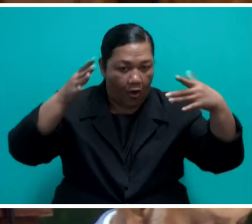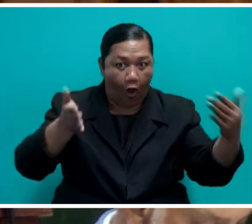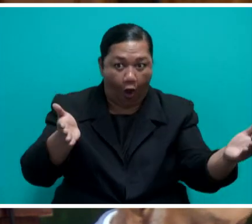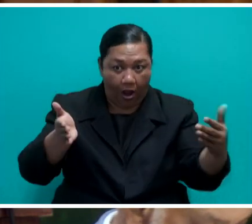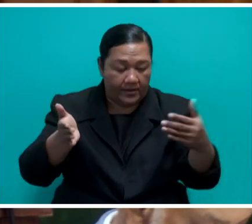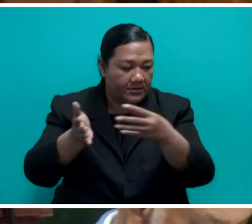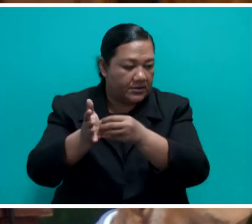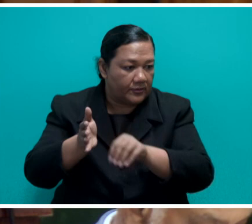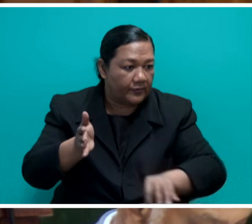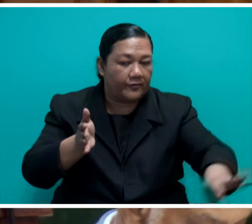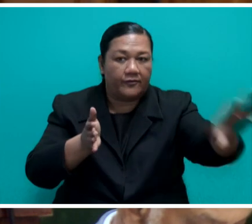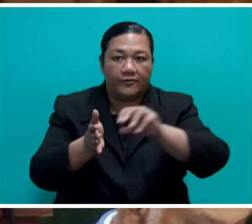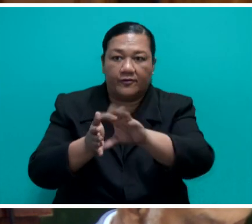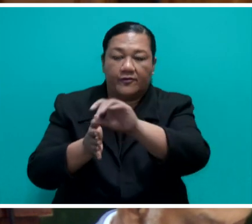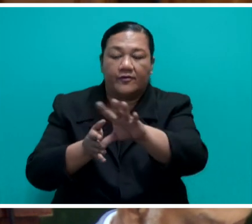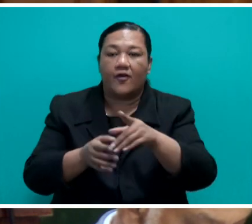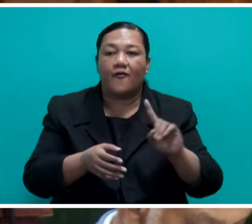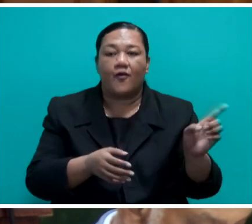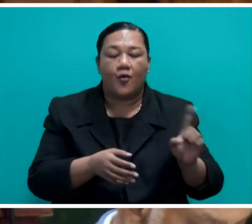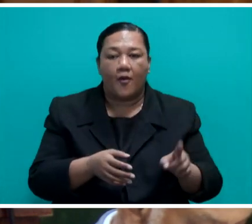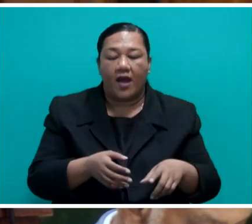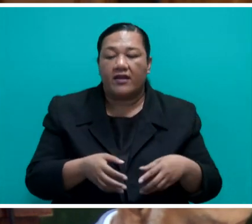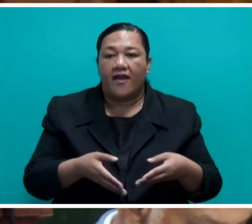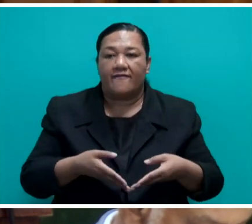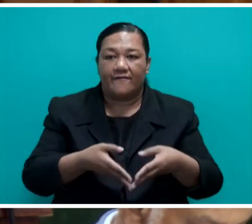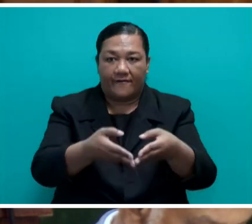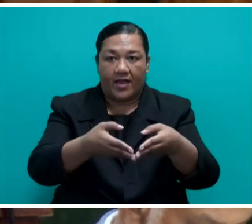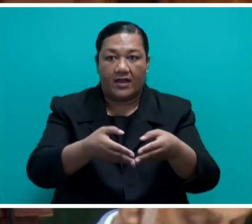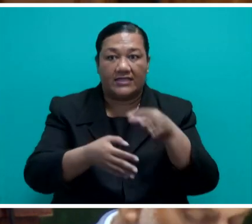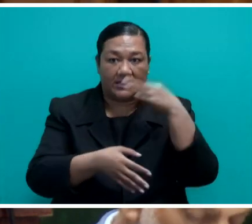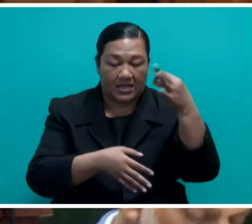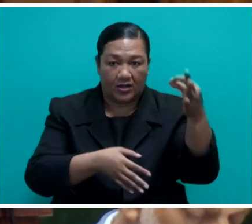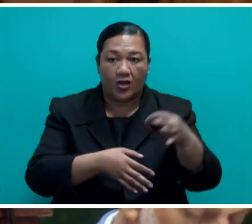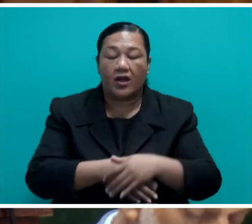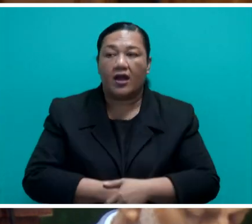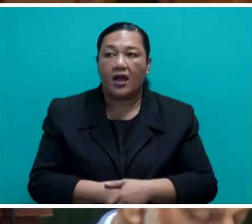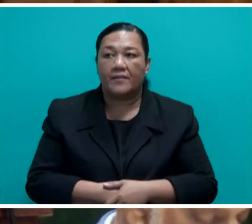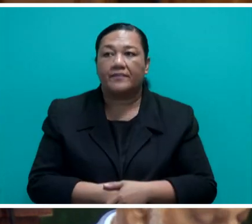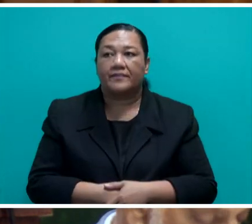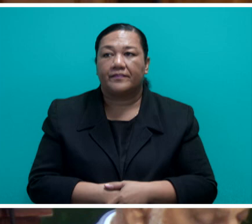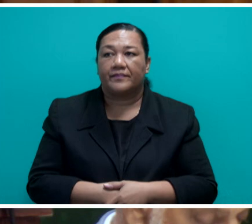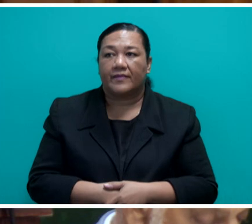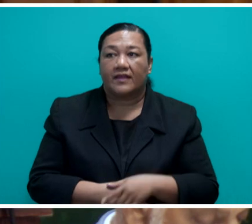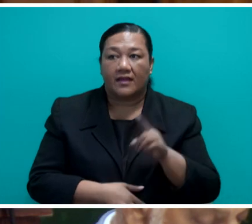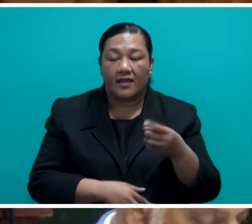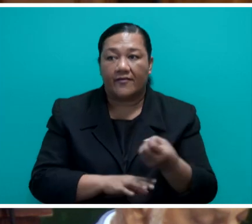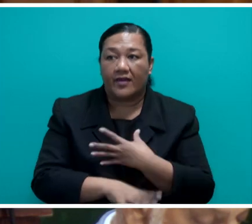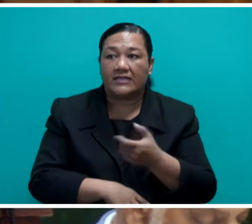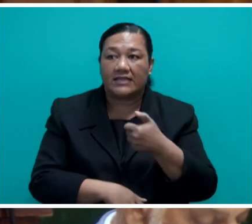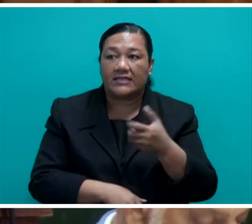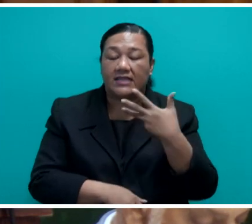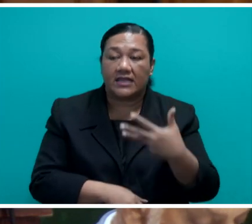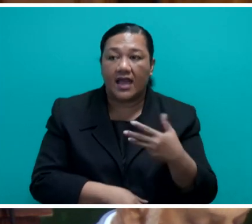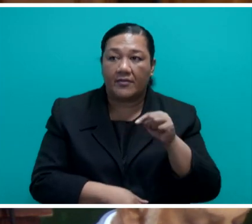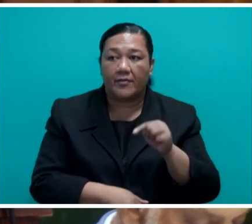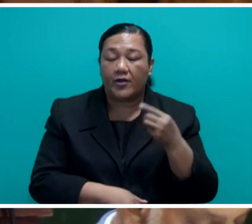Mr. Speaker, sir, as of now, the Drainage for Farmland Areas program has effectively cleared 69.3